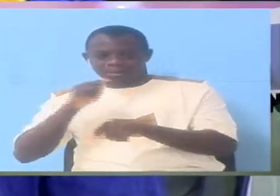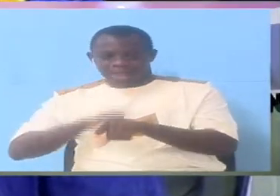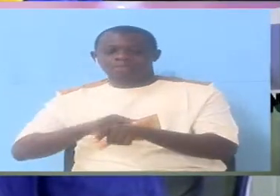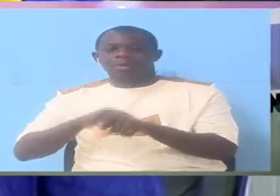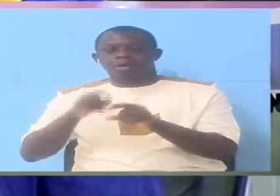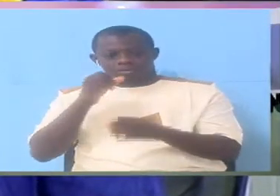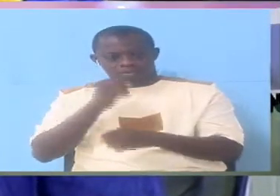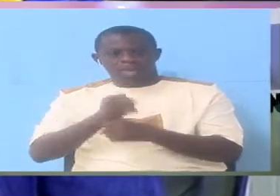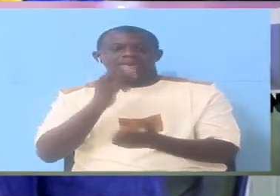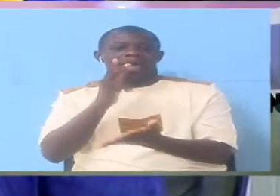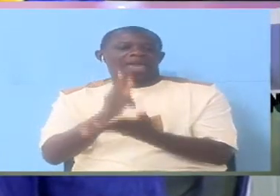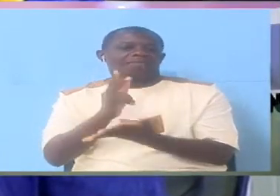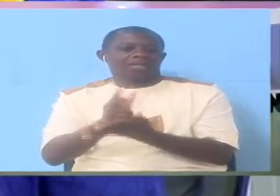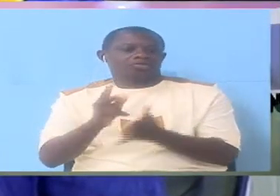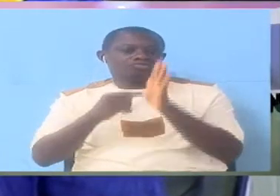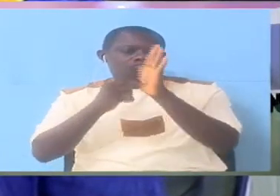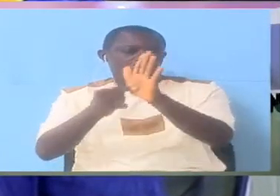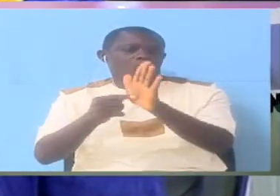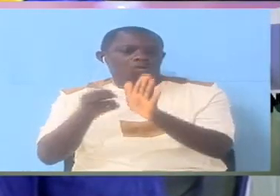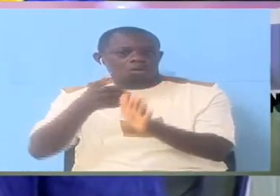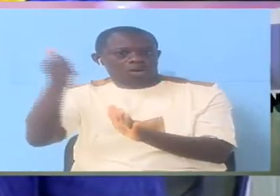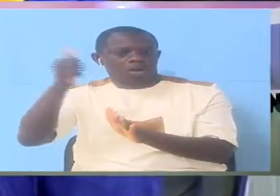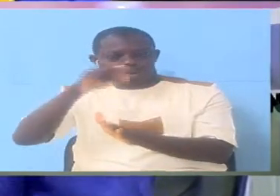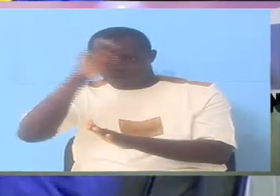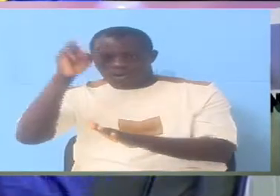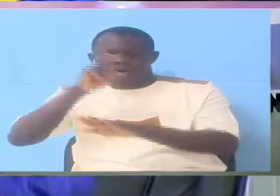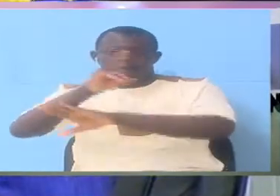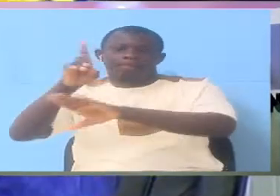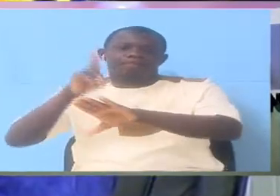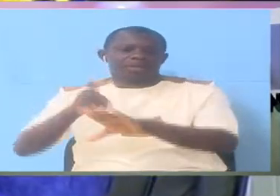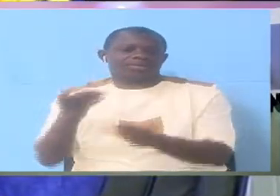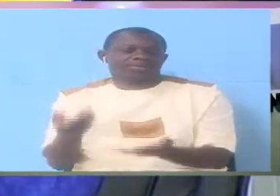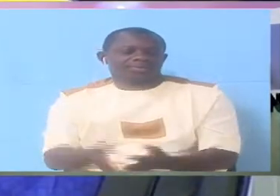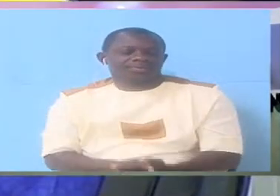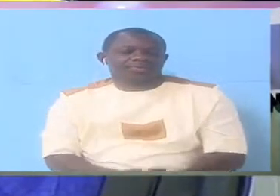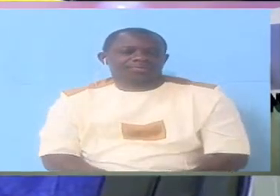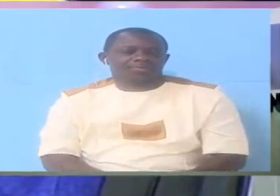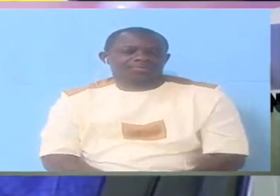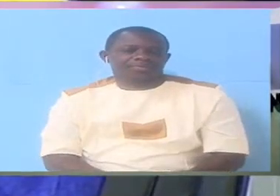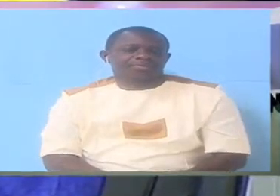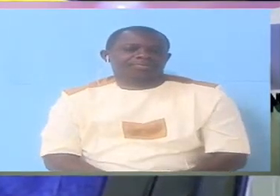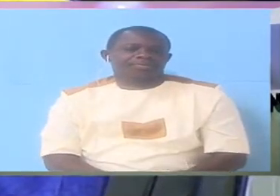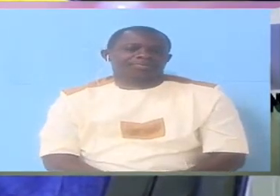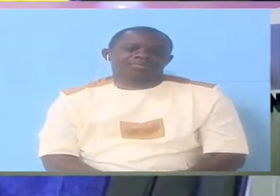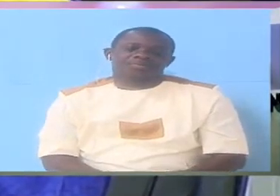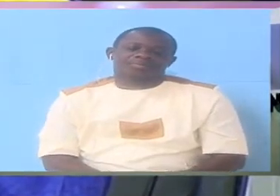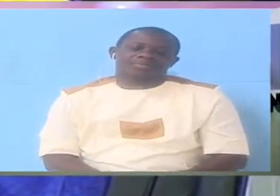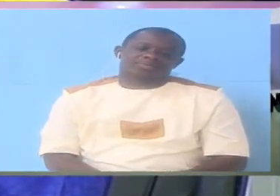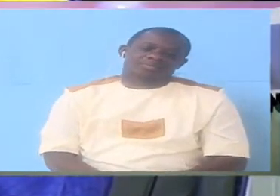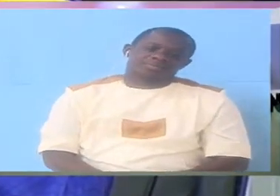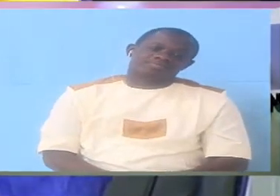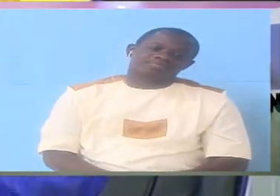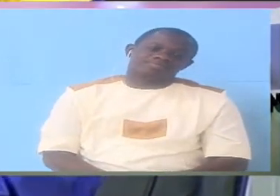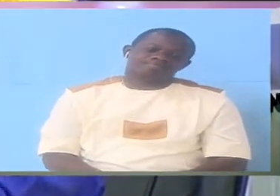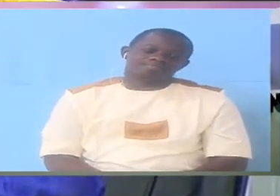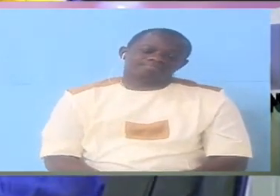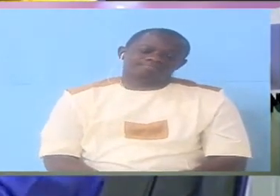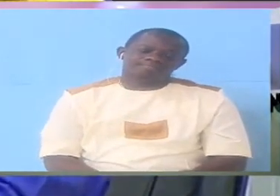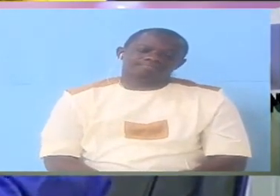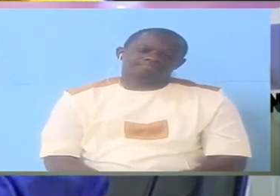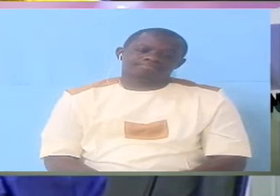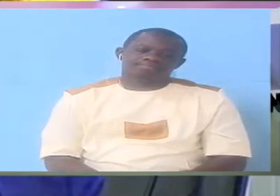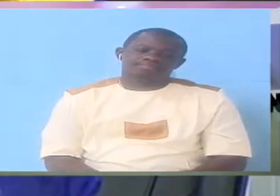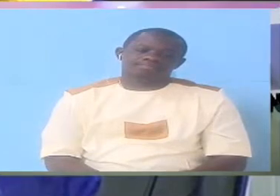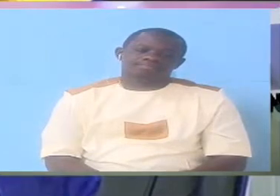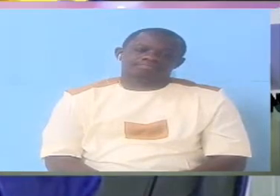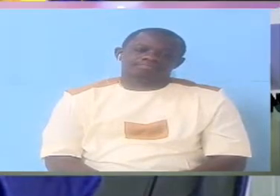in another place, you could say that I have worked in so and so place from this time to this time. But if you don't have that, how will you prove that? Foka pare